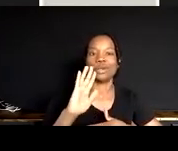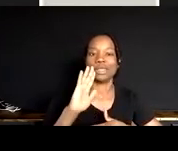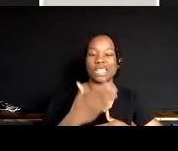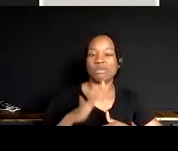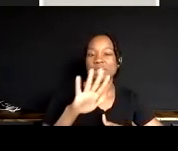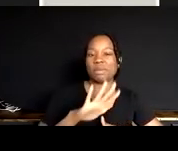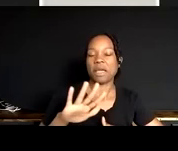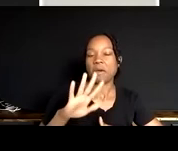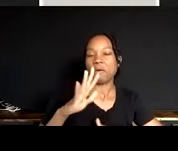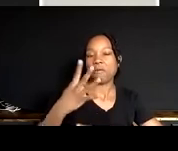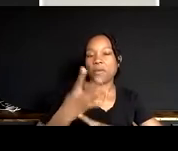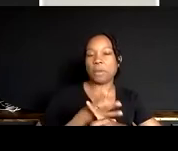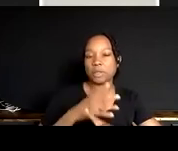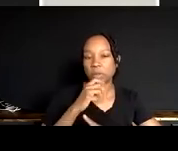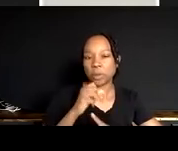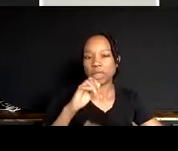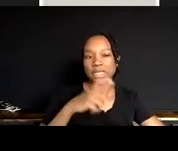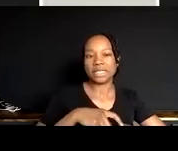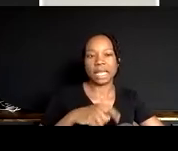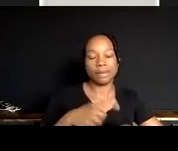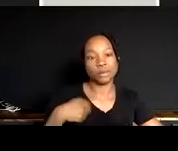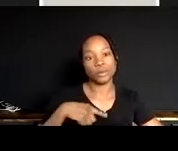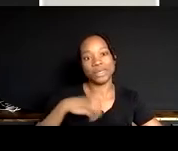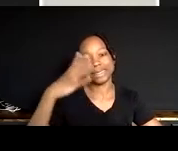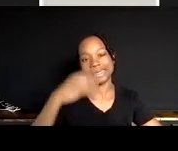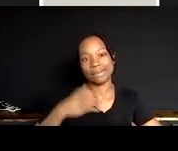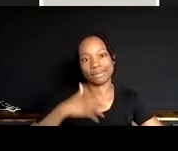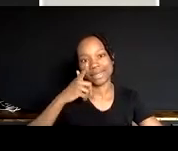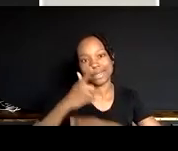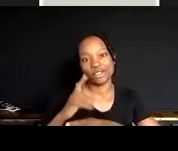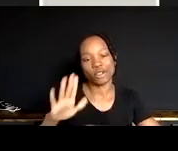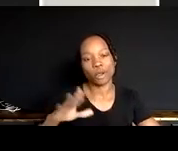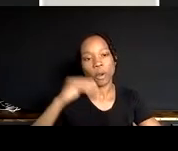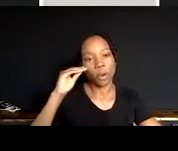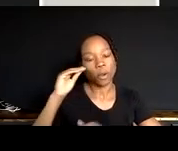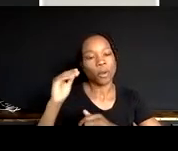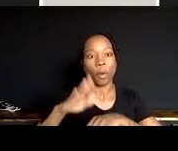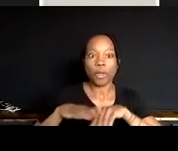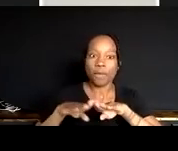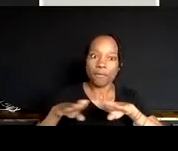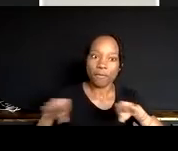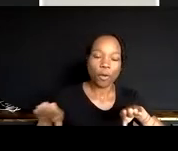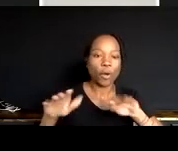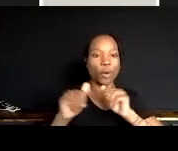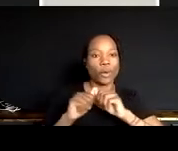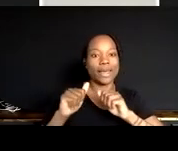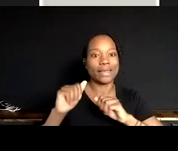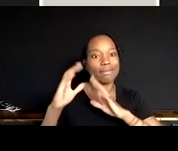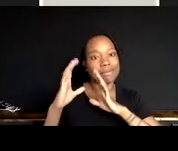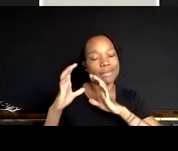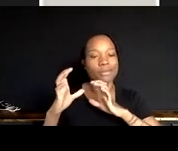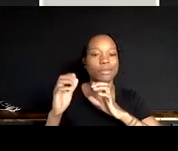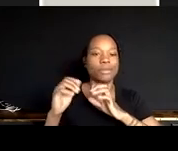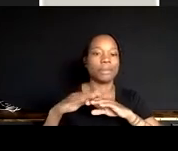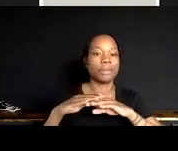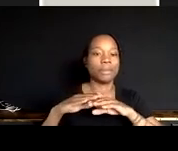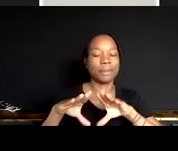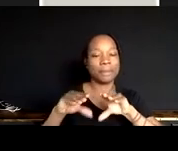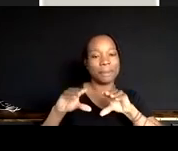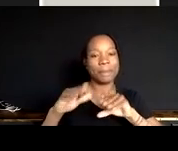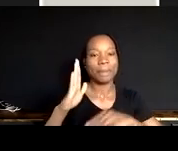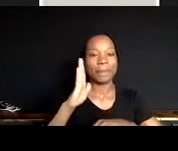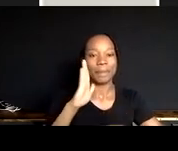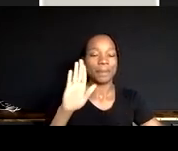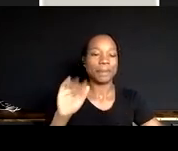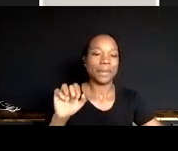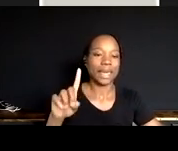house. On her floor in a blow-up bed with our two youngest children. I would describe electronic monitoring as, I would